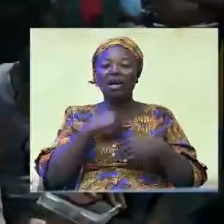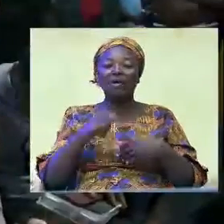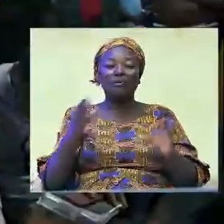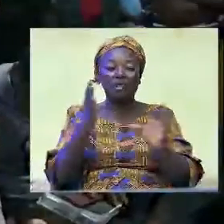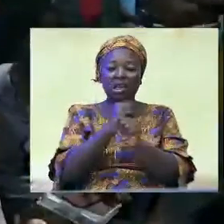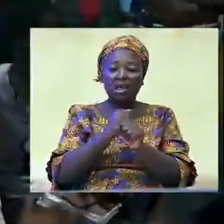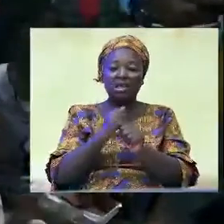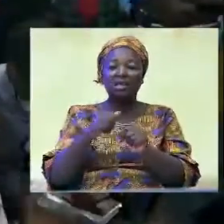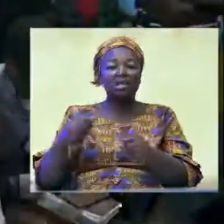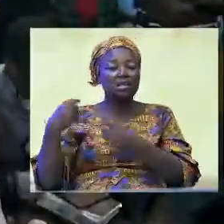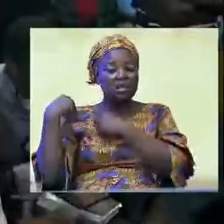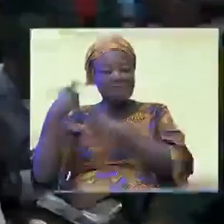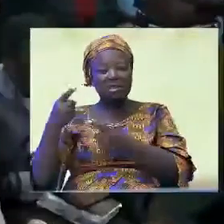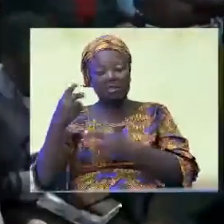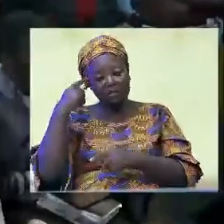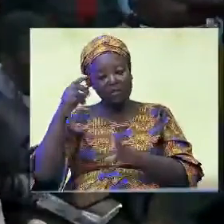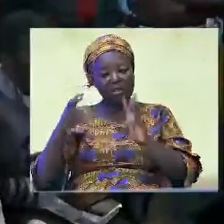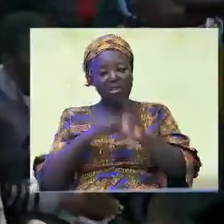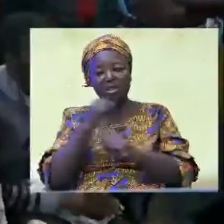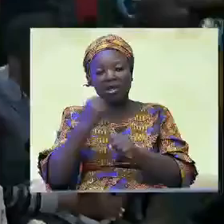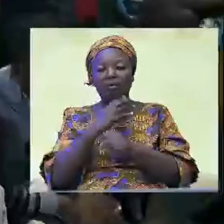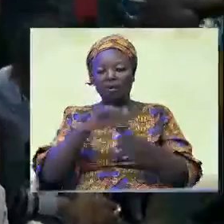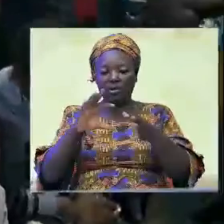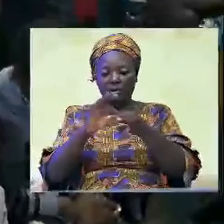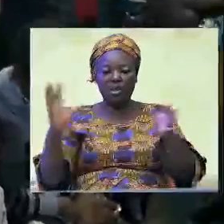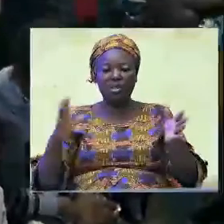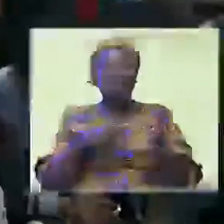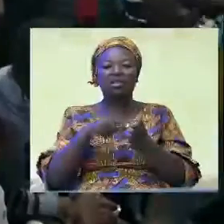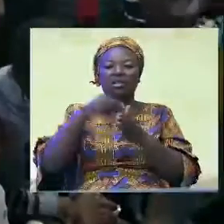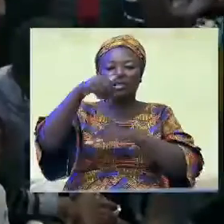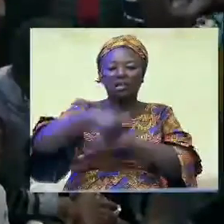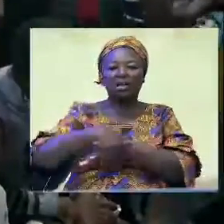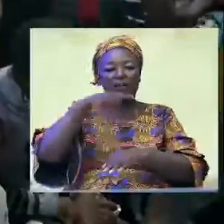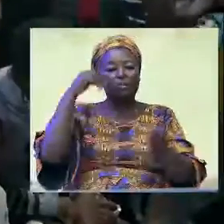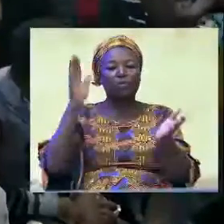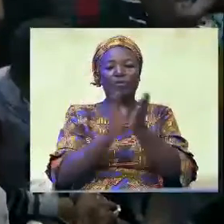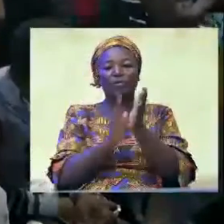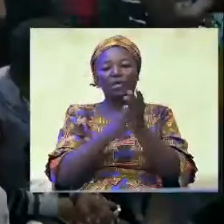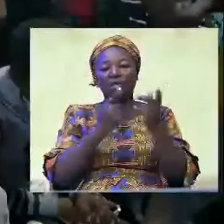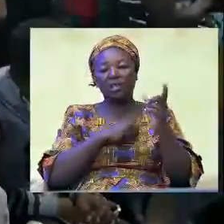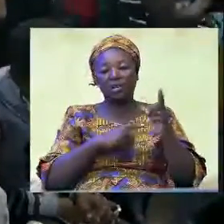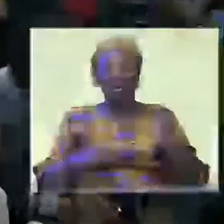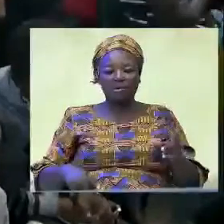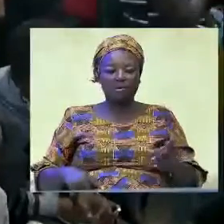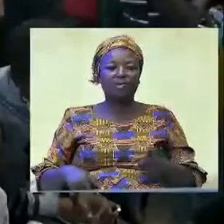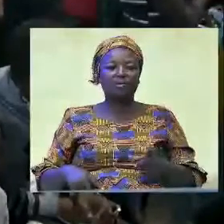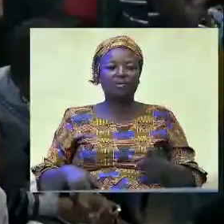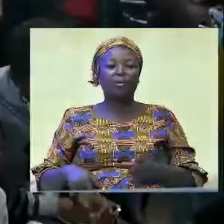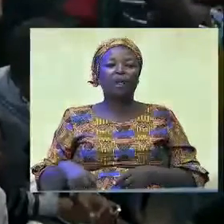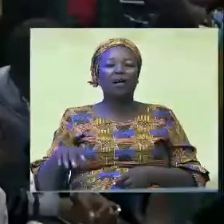We move finally to River State Live before we return to the State Overseer. And here is the